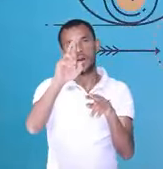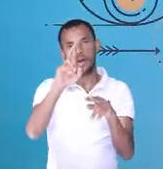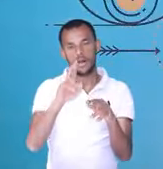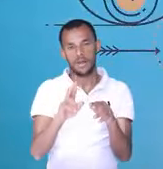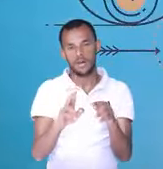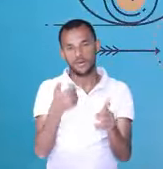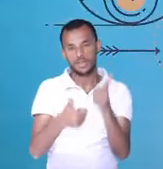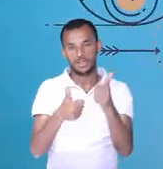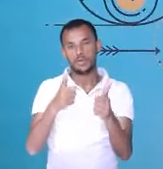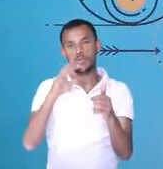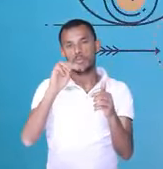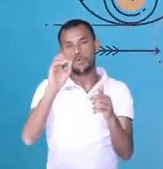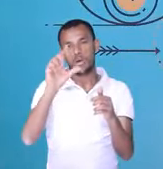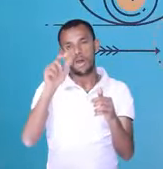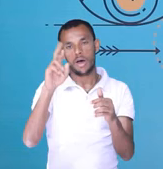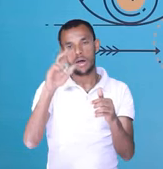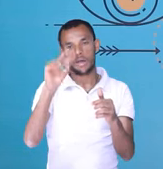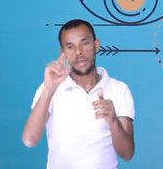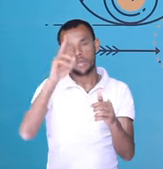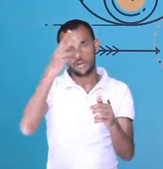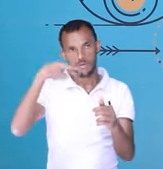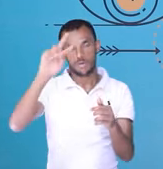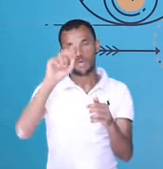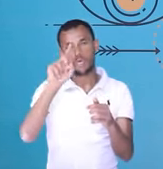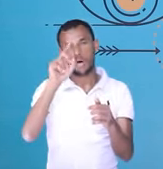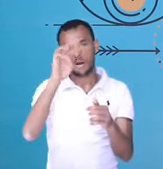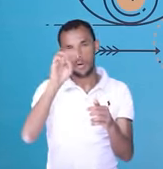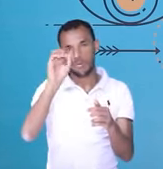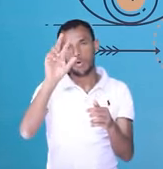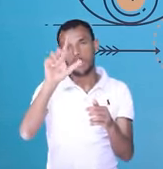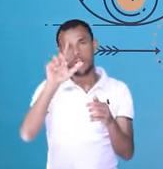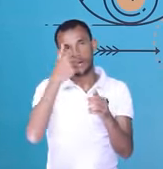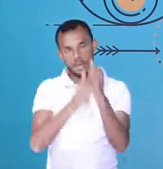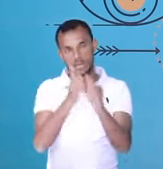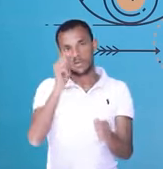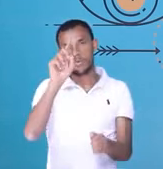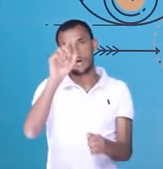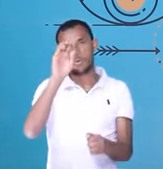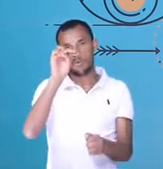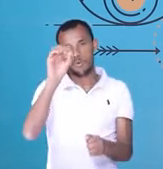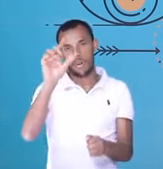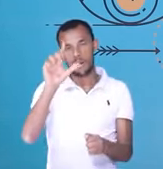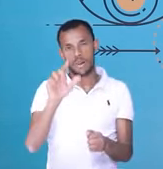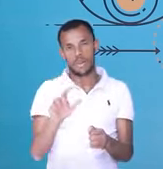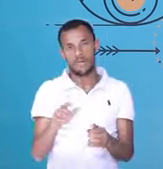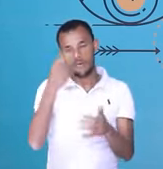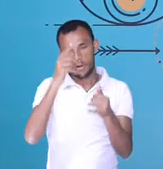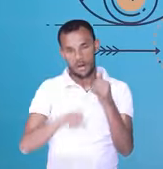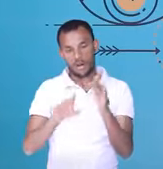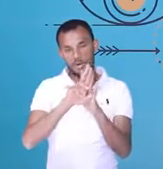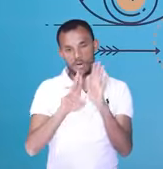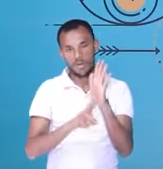is molarity squared. Now in this case, 1 molarity cancelled by 1 molarity. What is the final